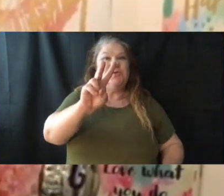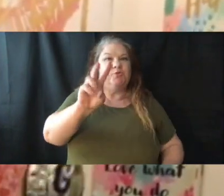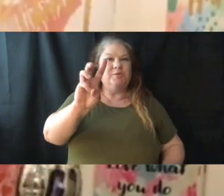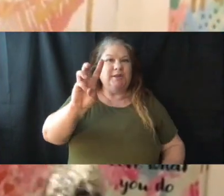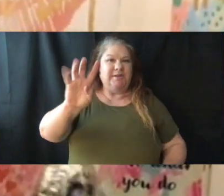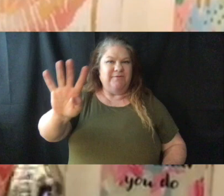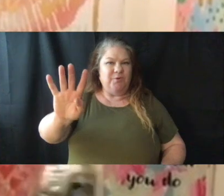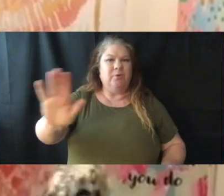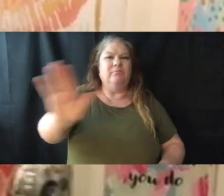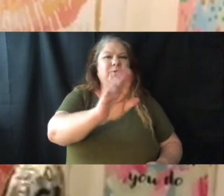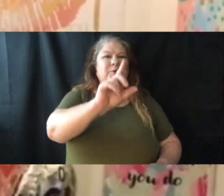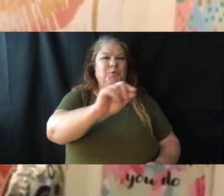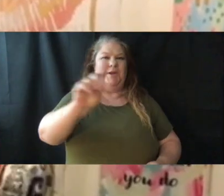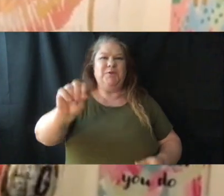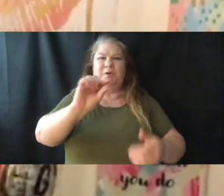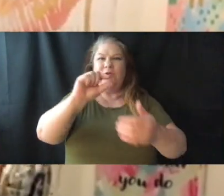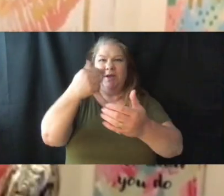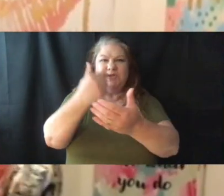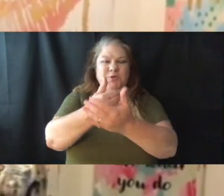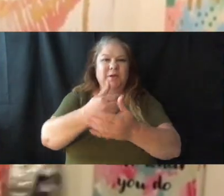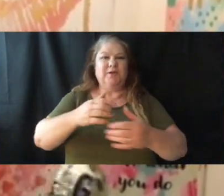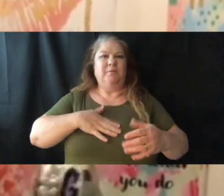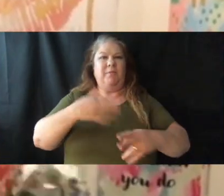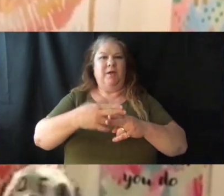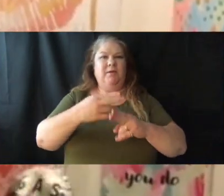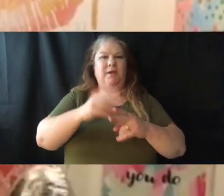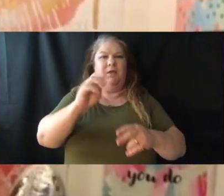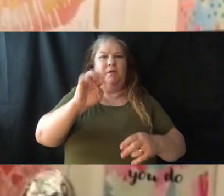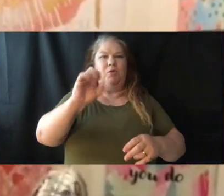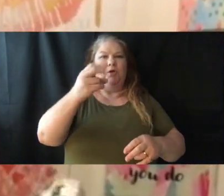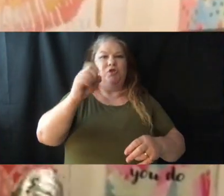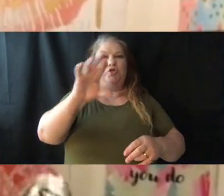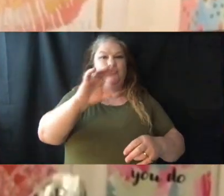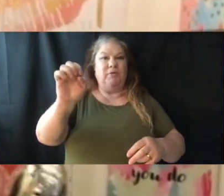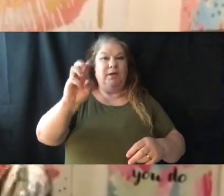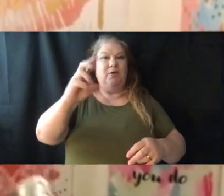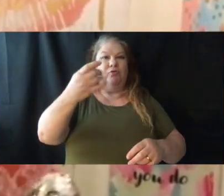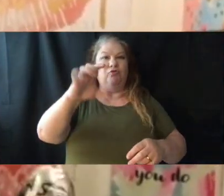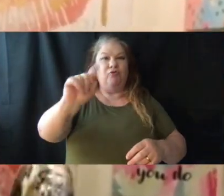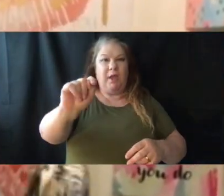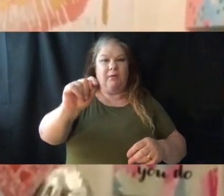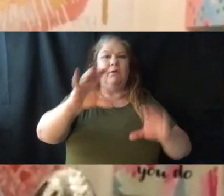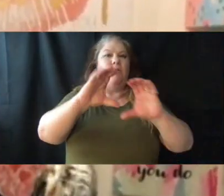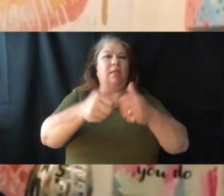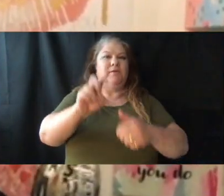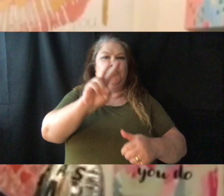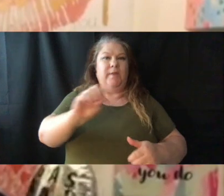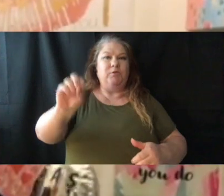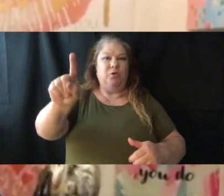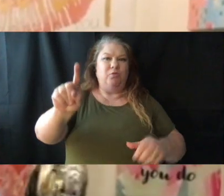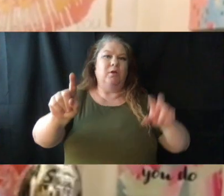Congratulations, 264, on your 2020 graduation. My name is Marsherie Wright from the class of